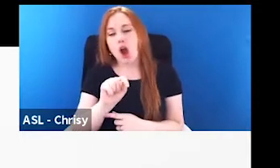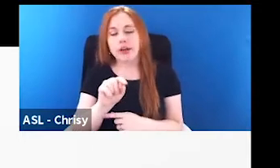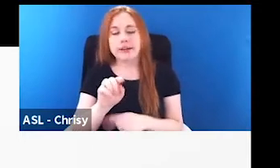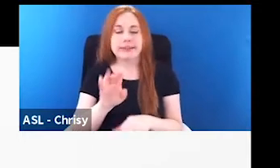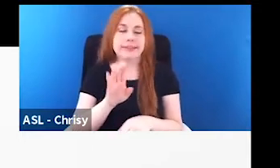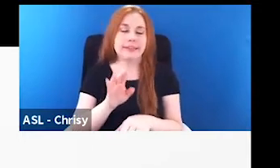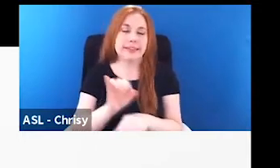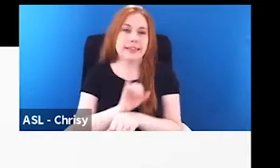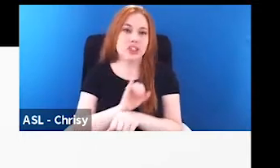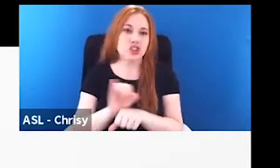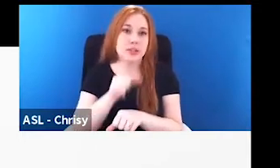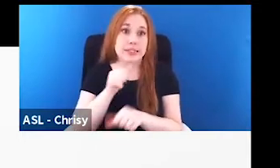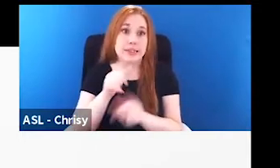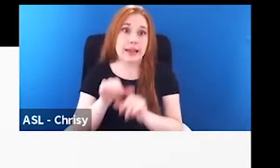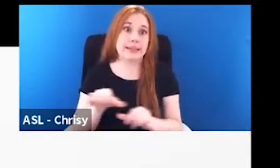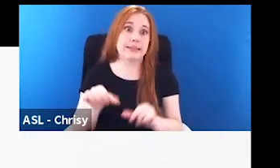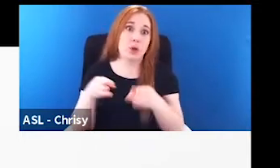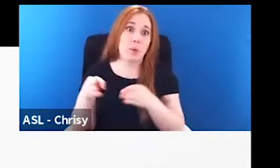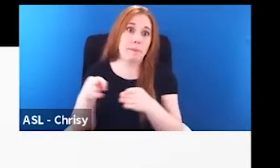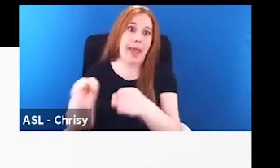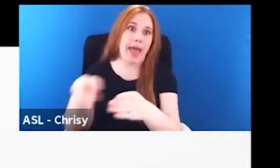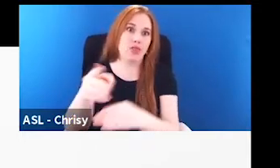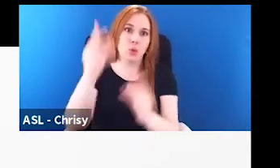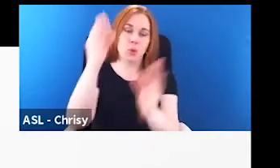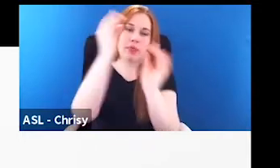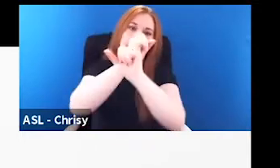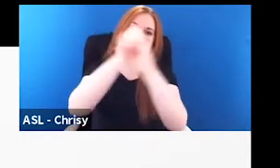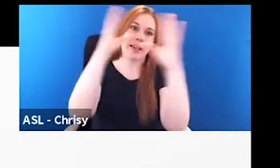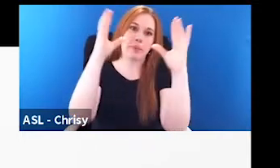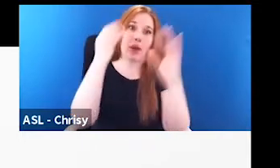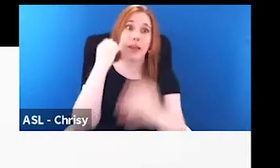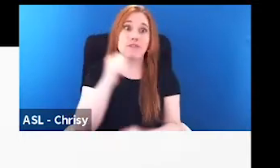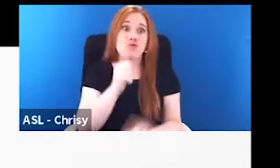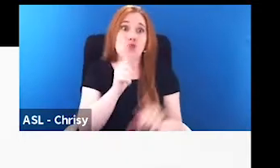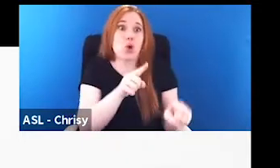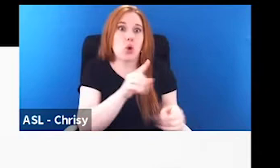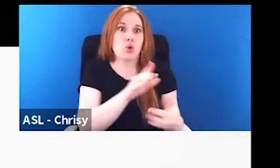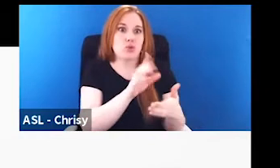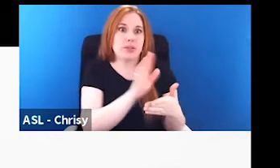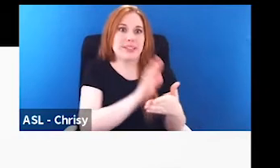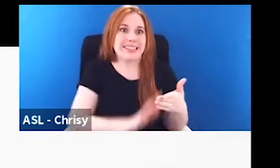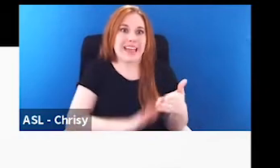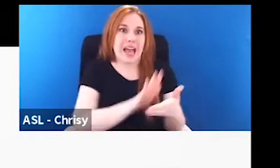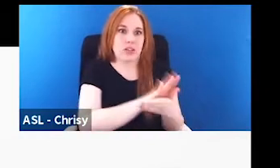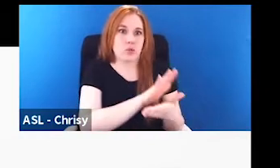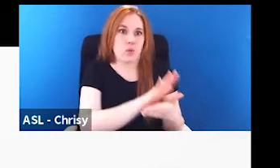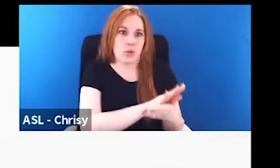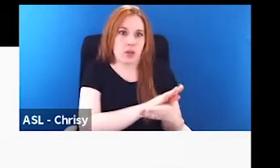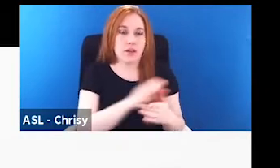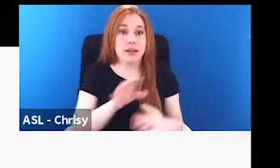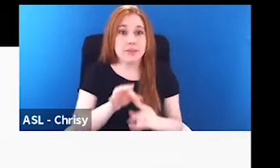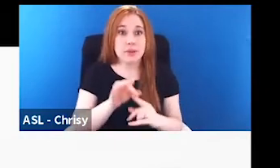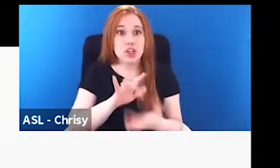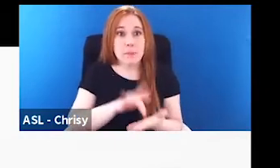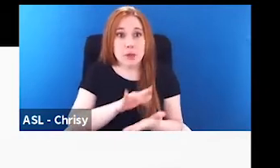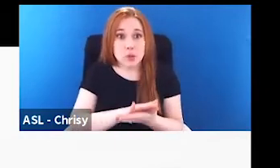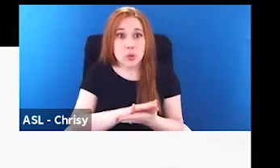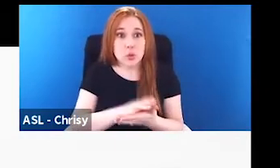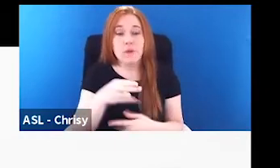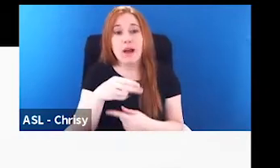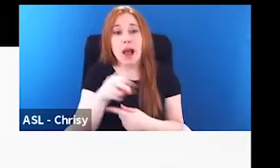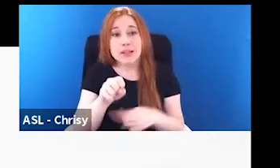typical path one thinks of if you're not in design school, right? And especially at the junior high and high school level,